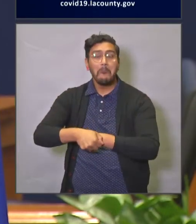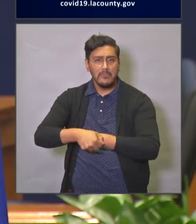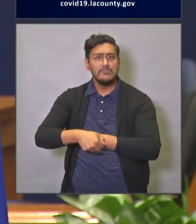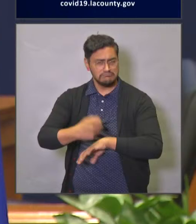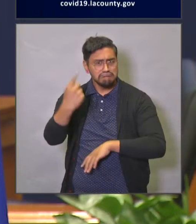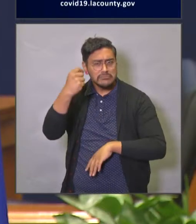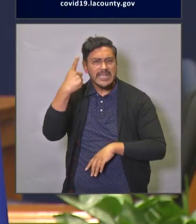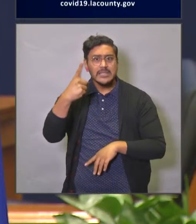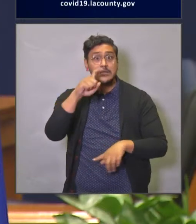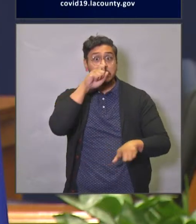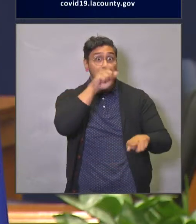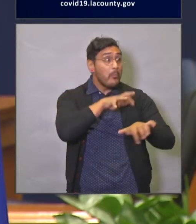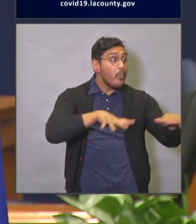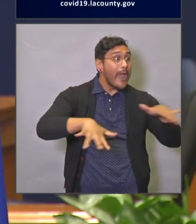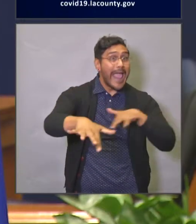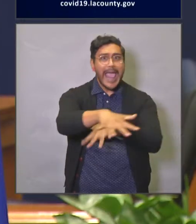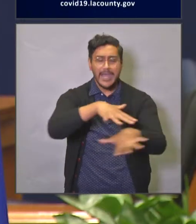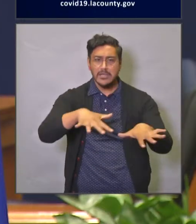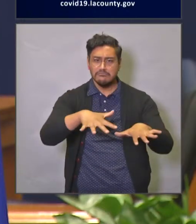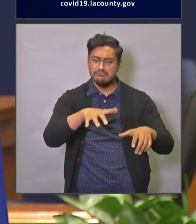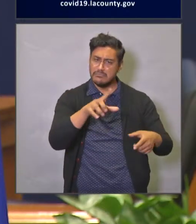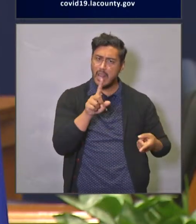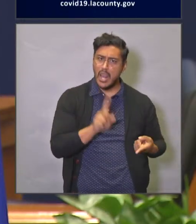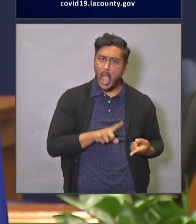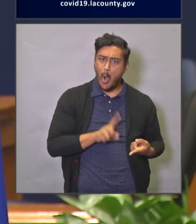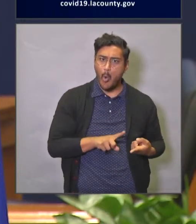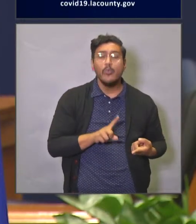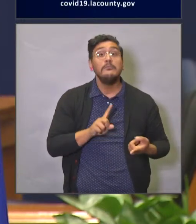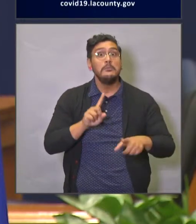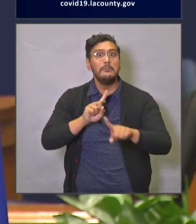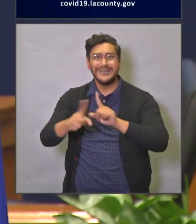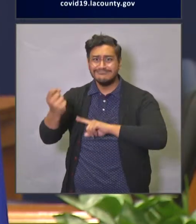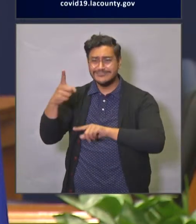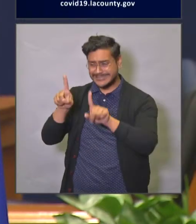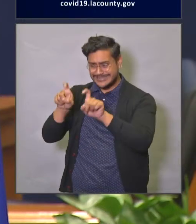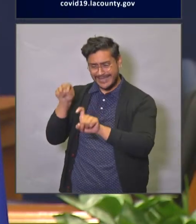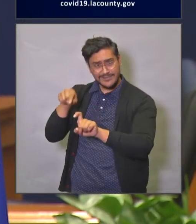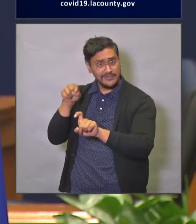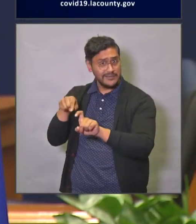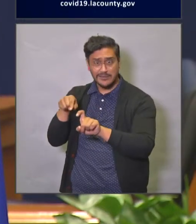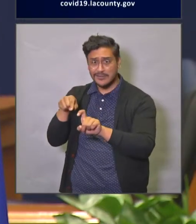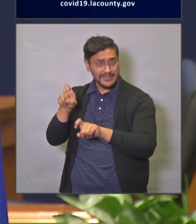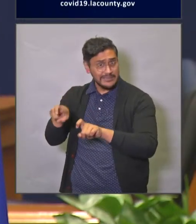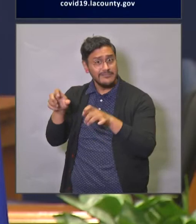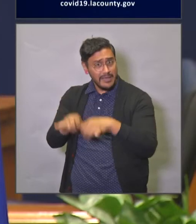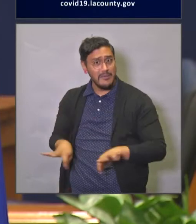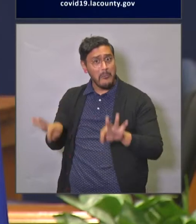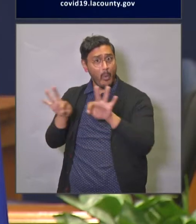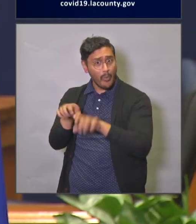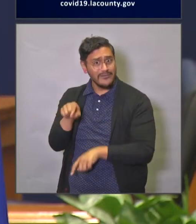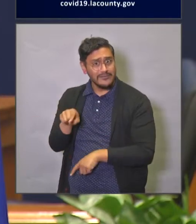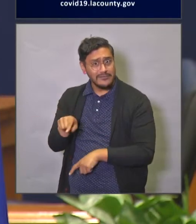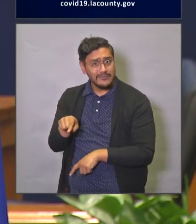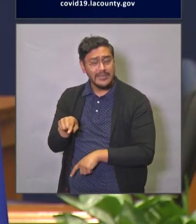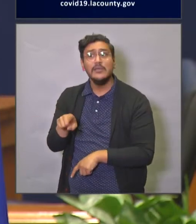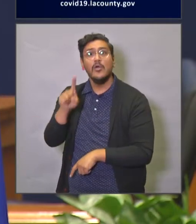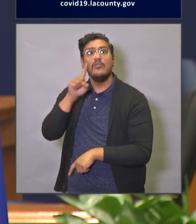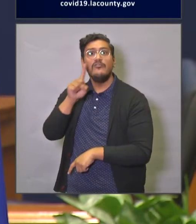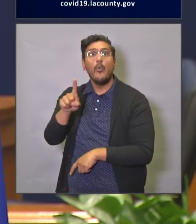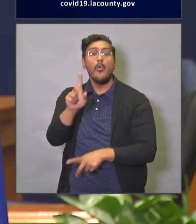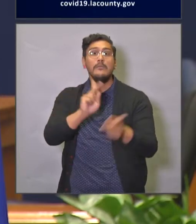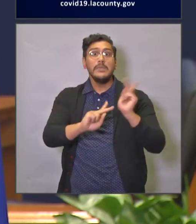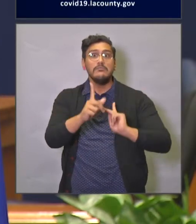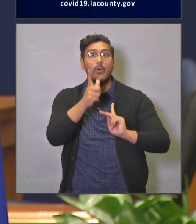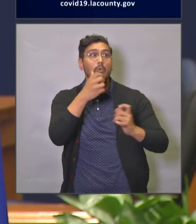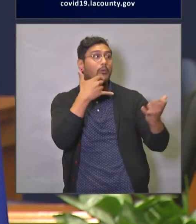lower, testing is still an important part of the COVID response and is what allows contact tracers to do their work, to be able